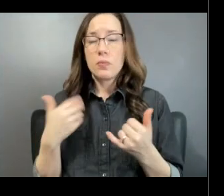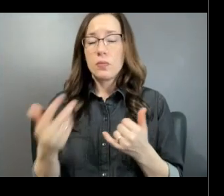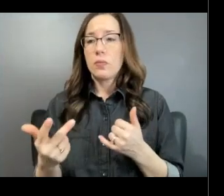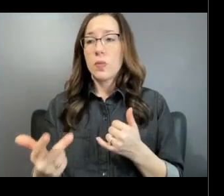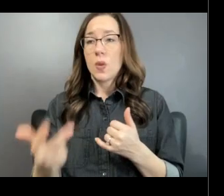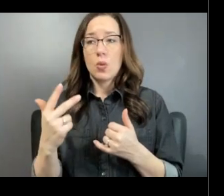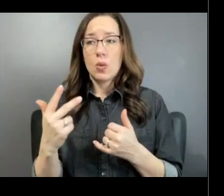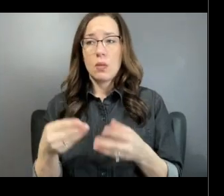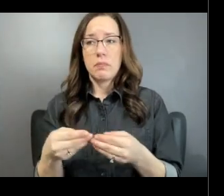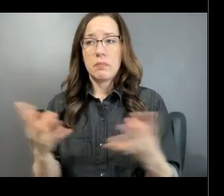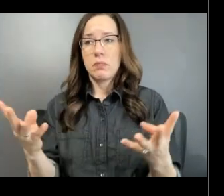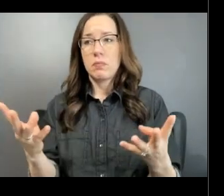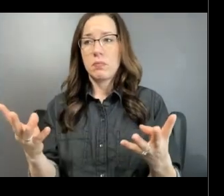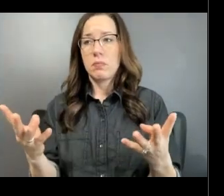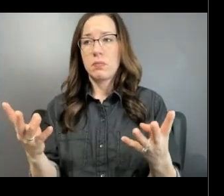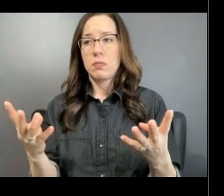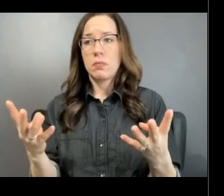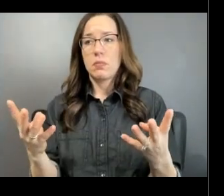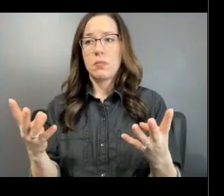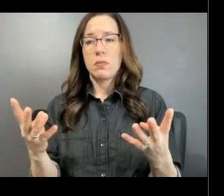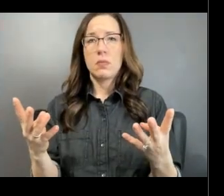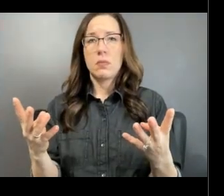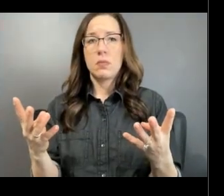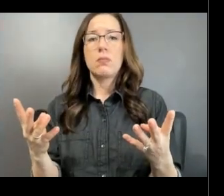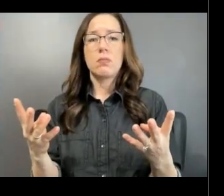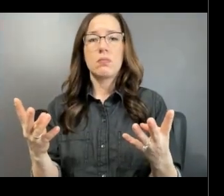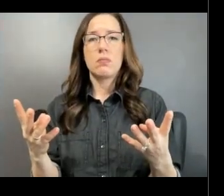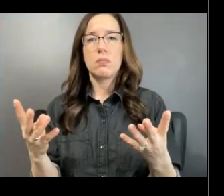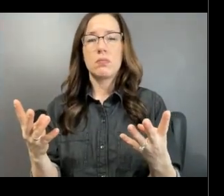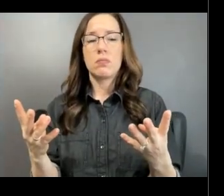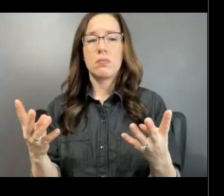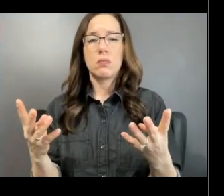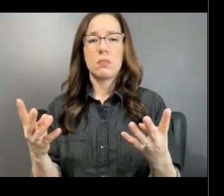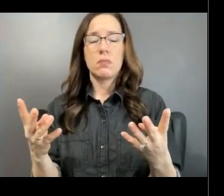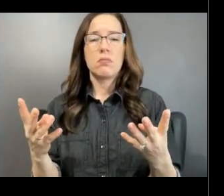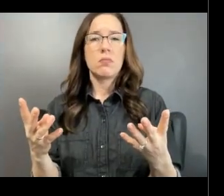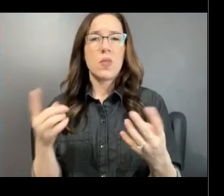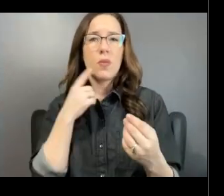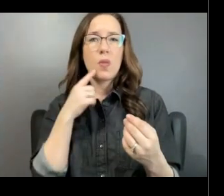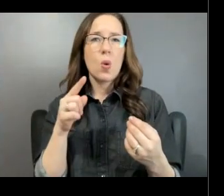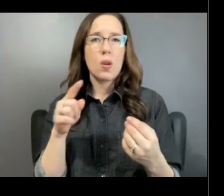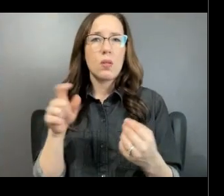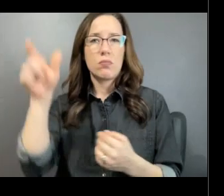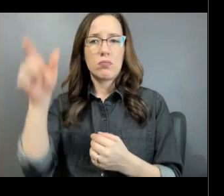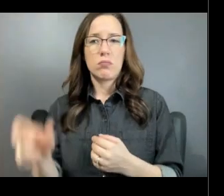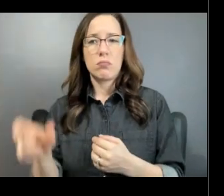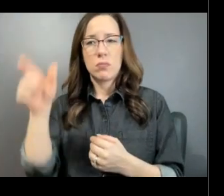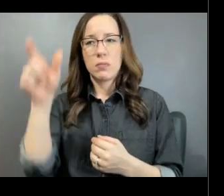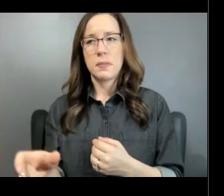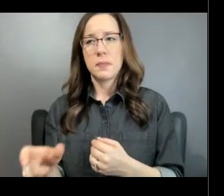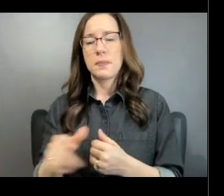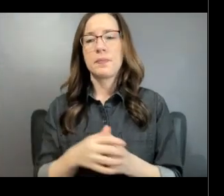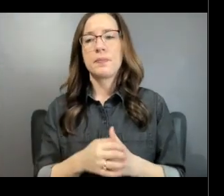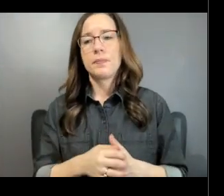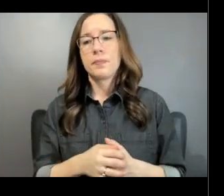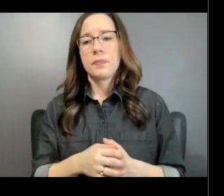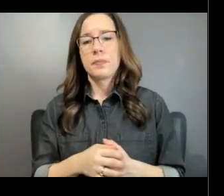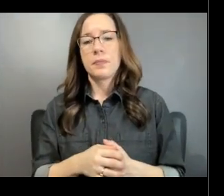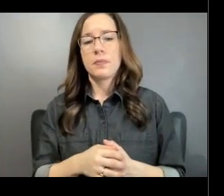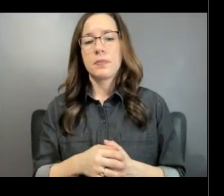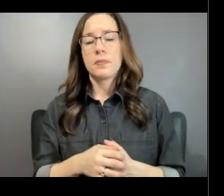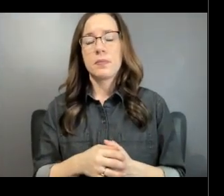handouts in the handout section of the GoToWebinar control panel. These handouts